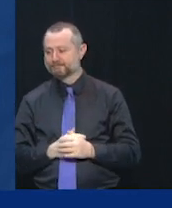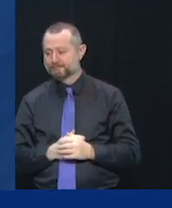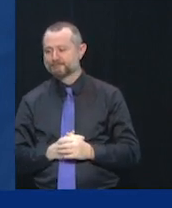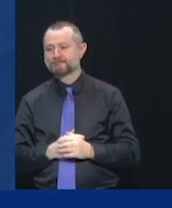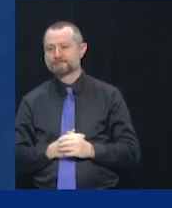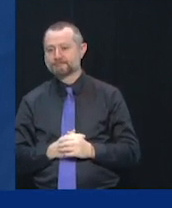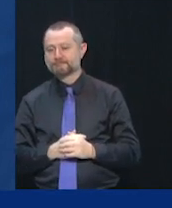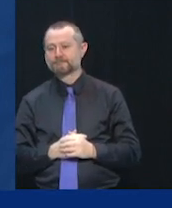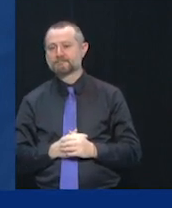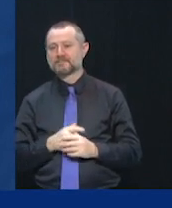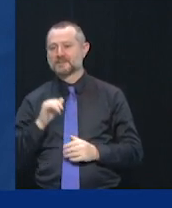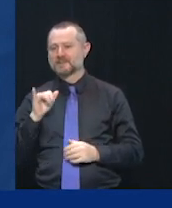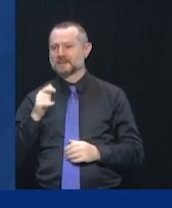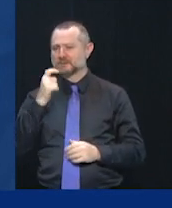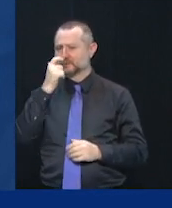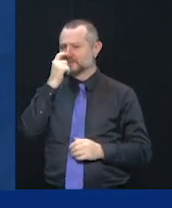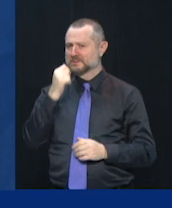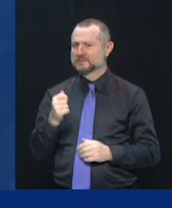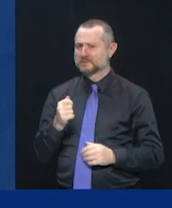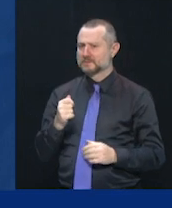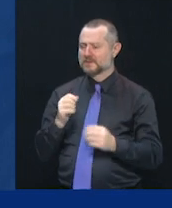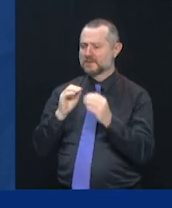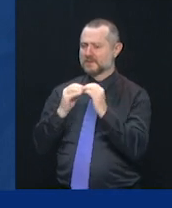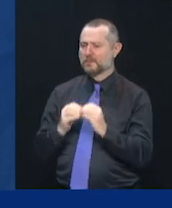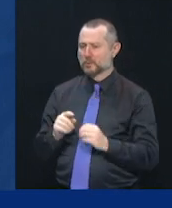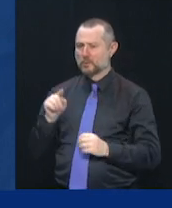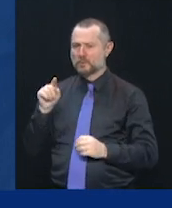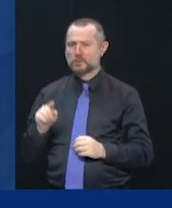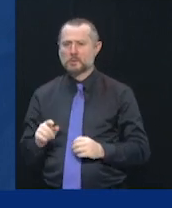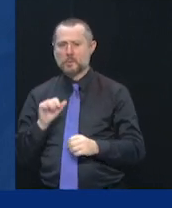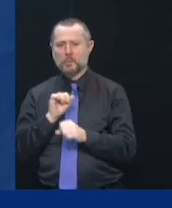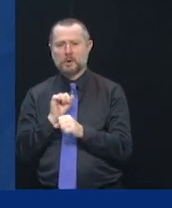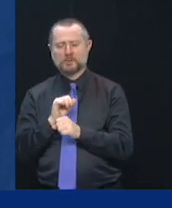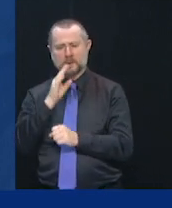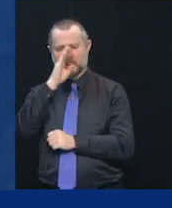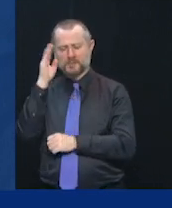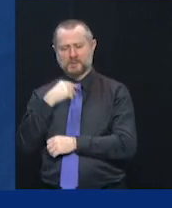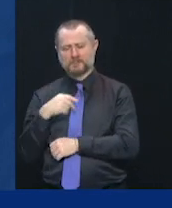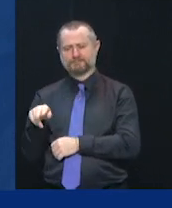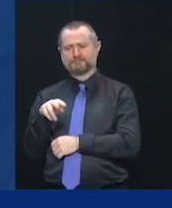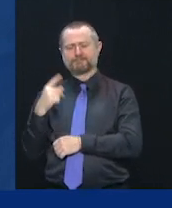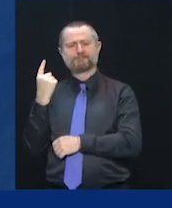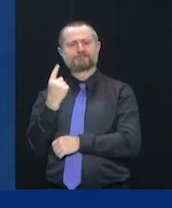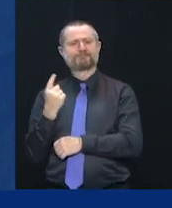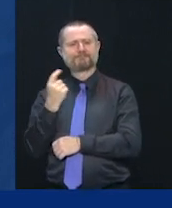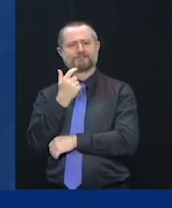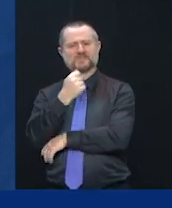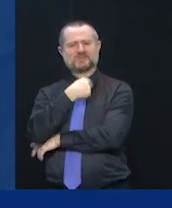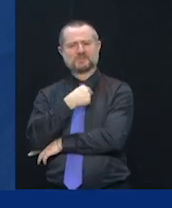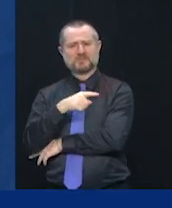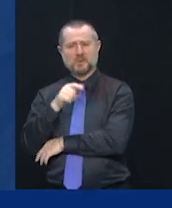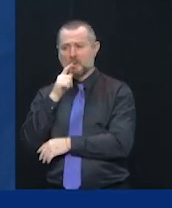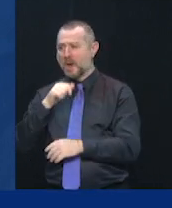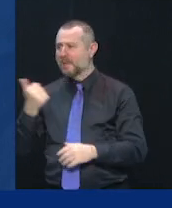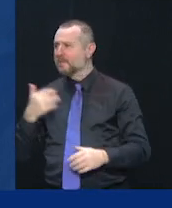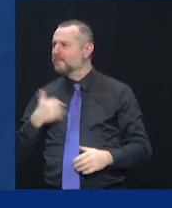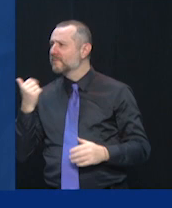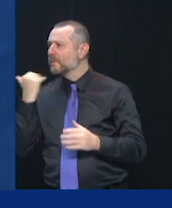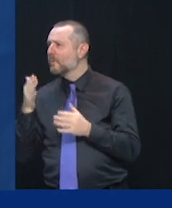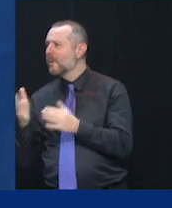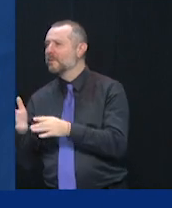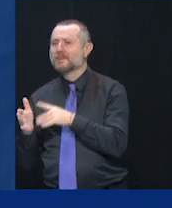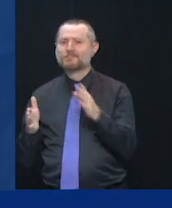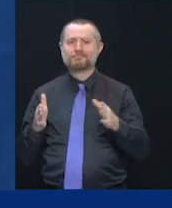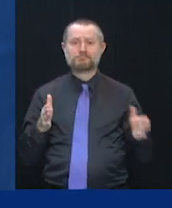very interesting sample group, because there is no other answer. They had all the obstacles